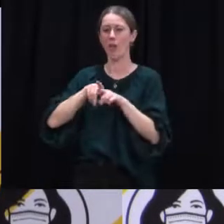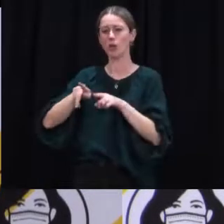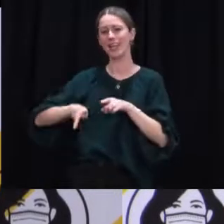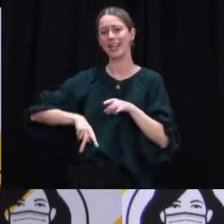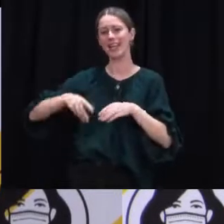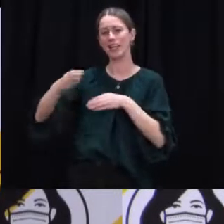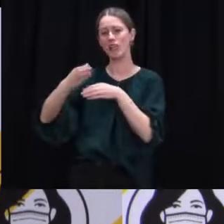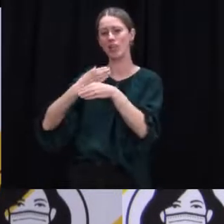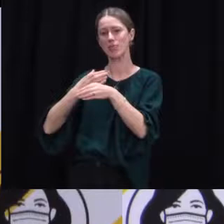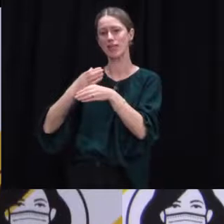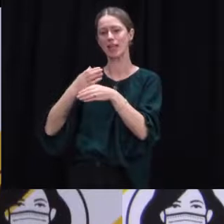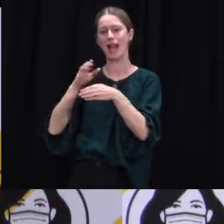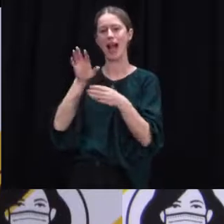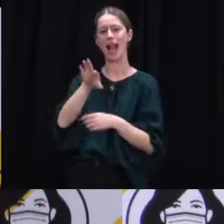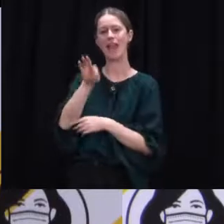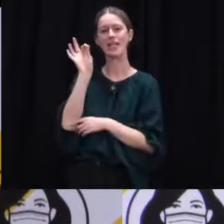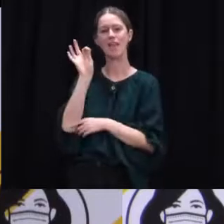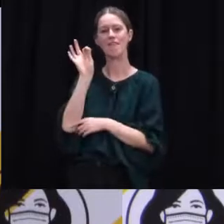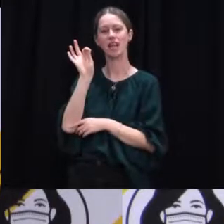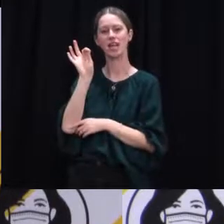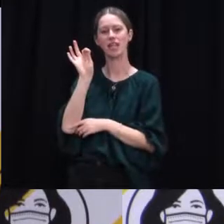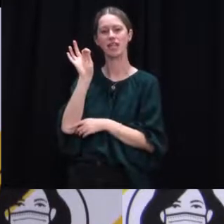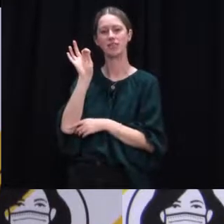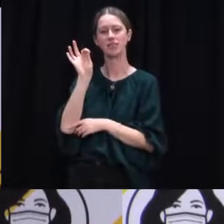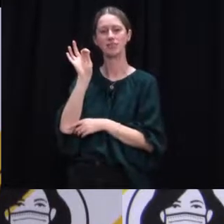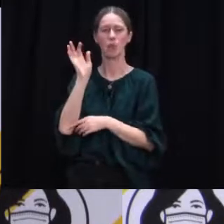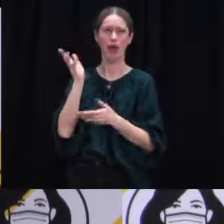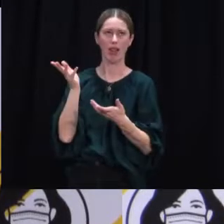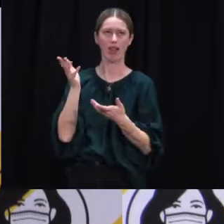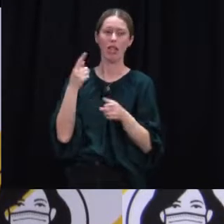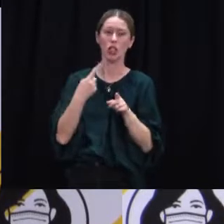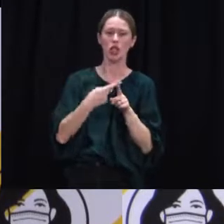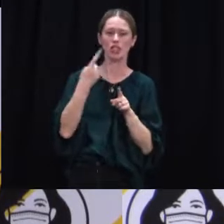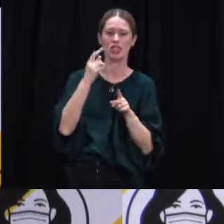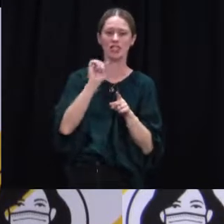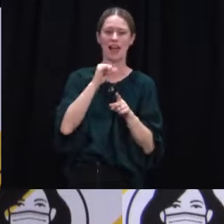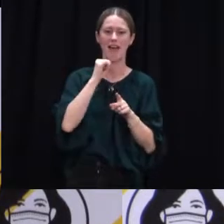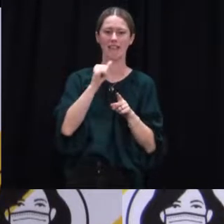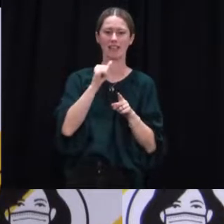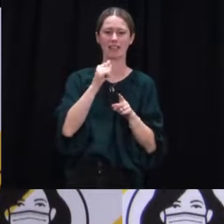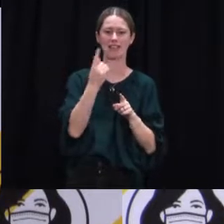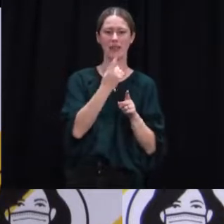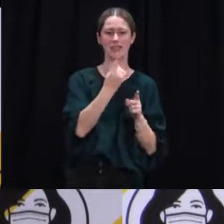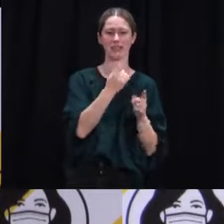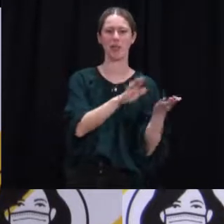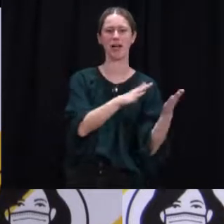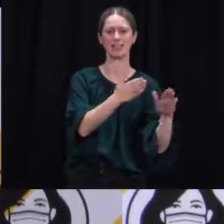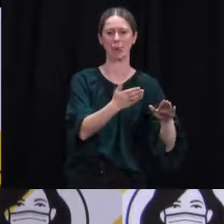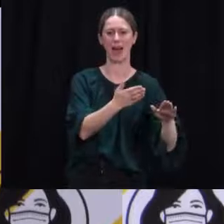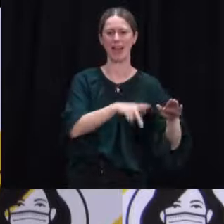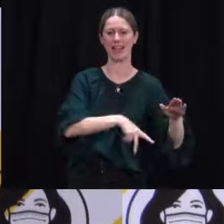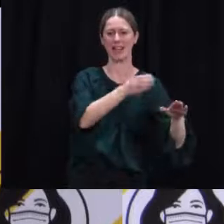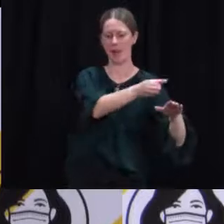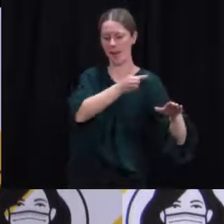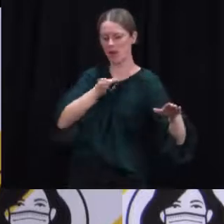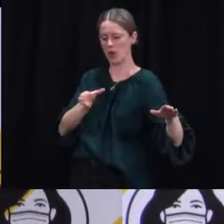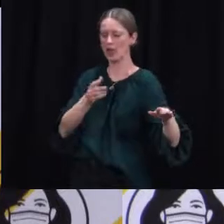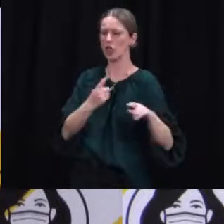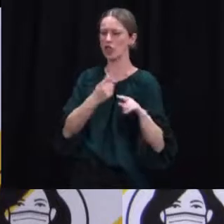this morning. Is a kidney transplant ever not urgent? Most kidney transplants are done as an elective procedure, whether